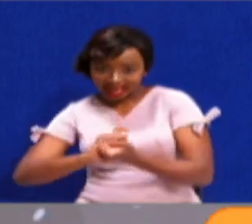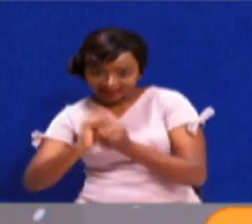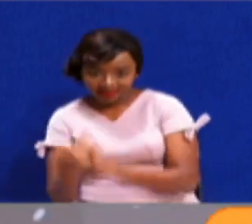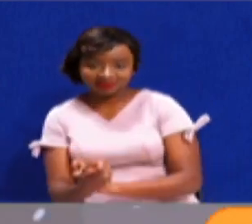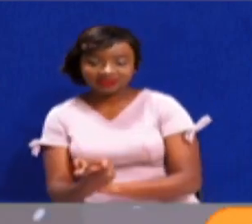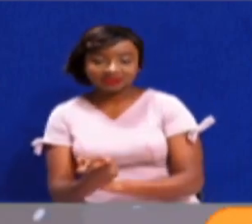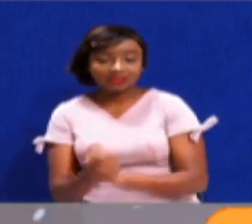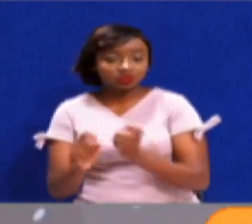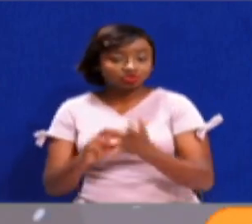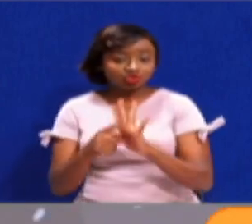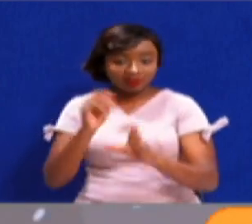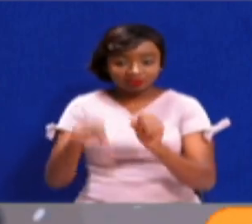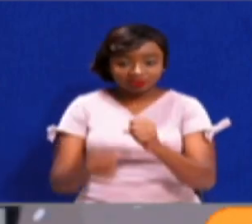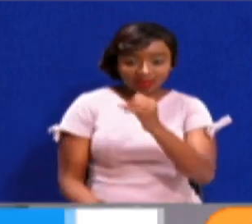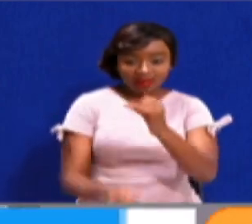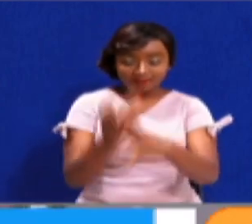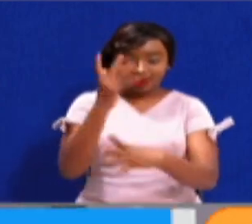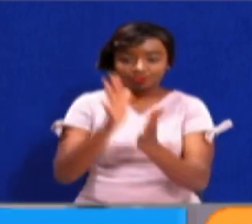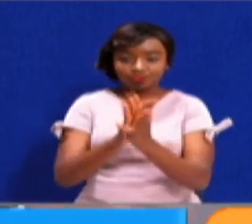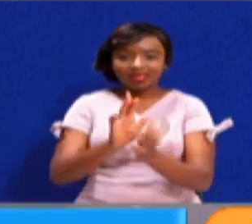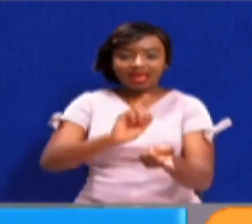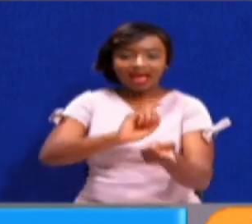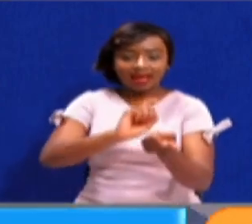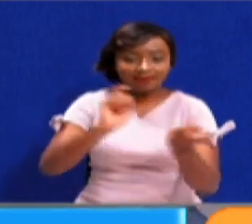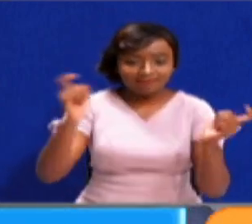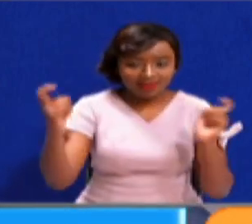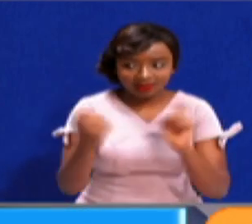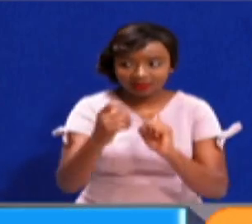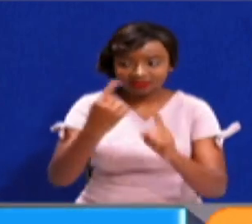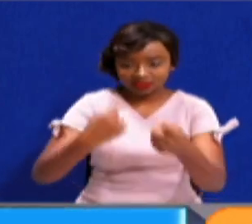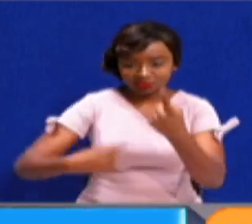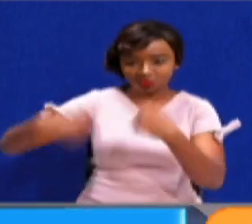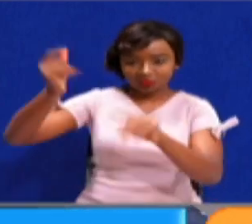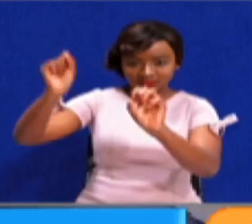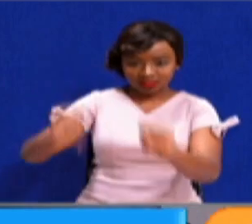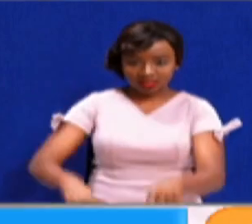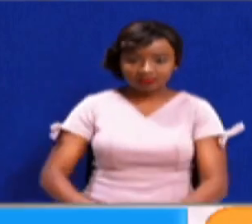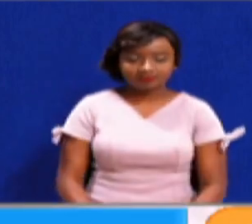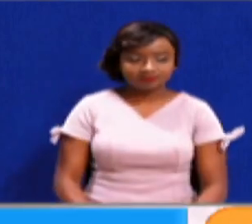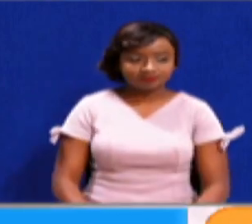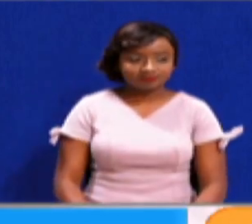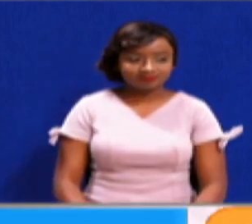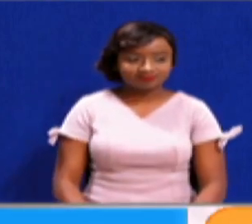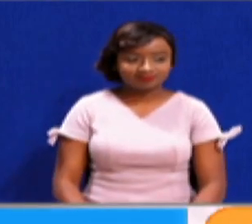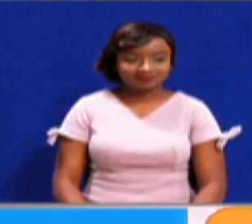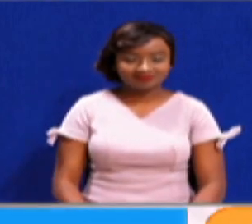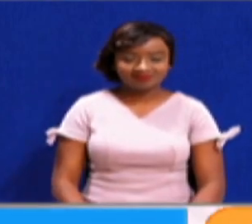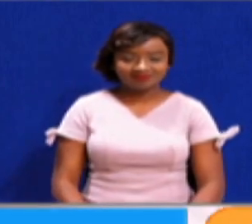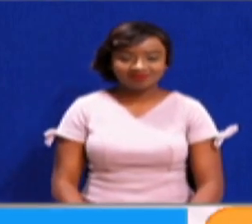that eventually they come up with one amendment that would be win-win. Okay, and my head is spinning. Yeah, it's spinning, yeah?